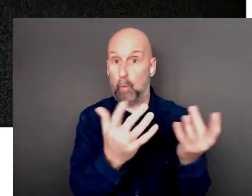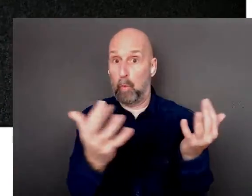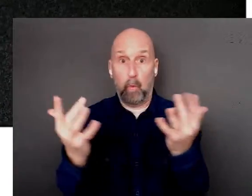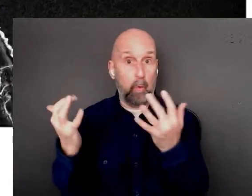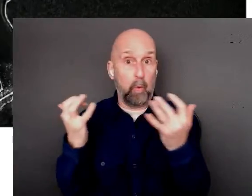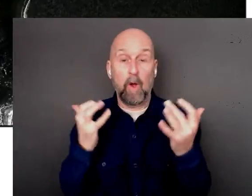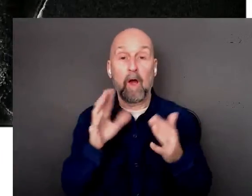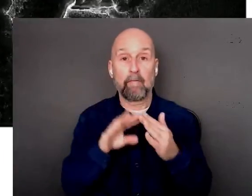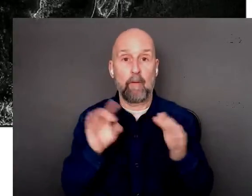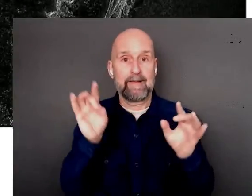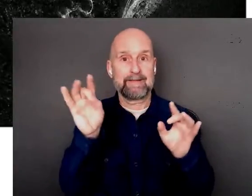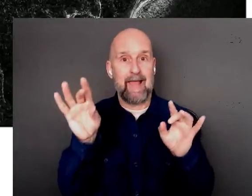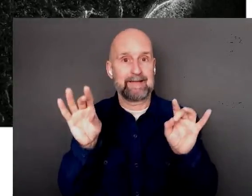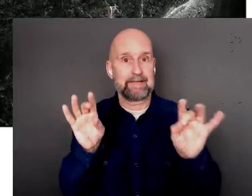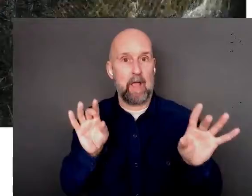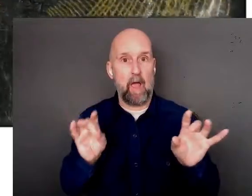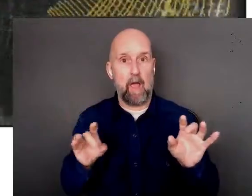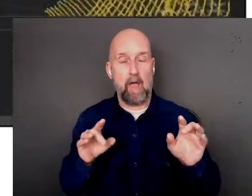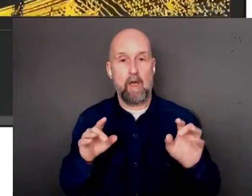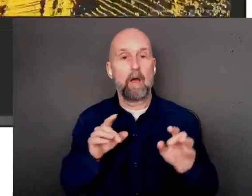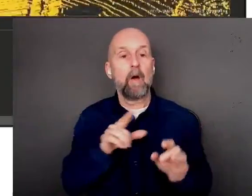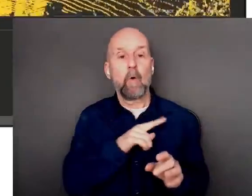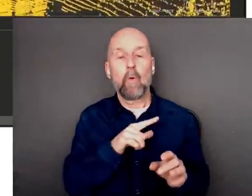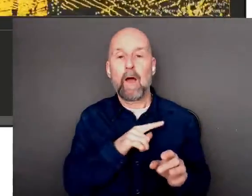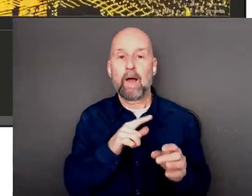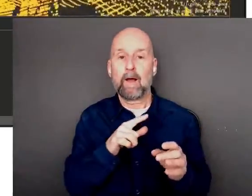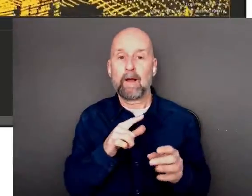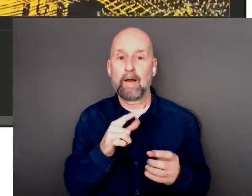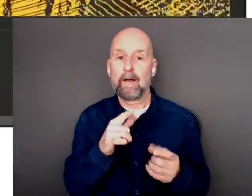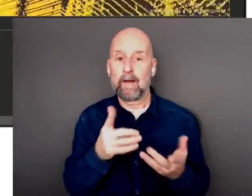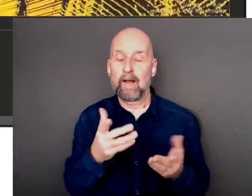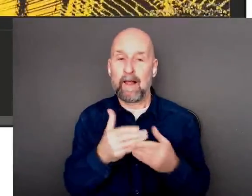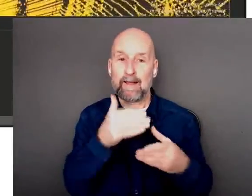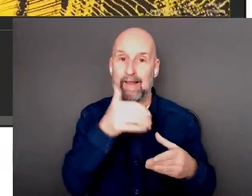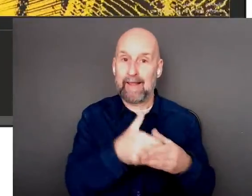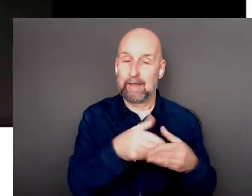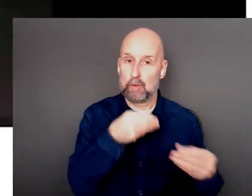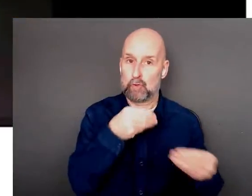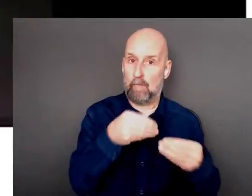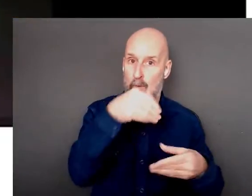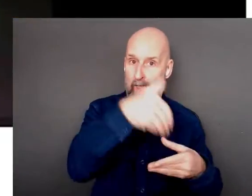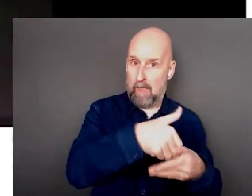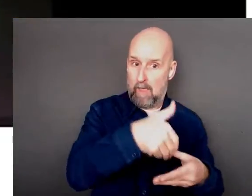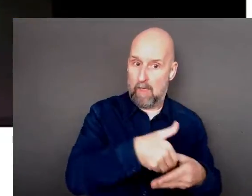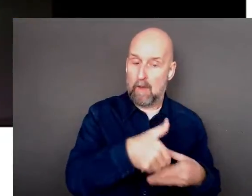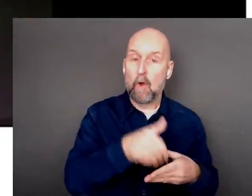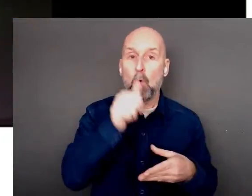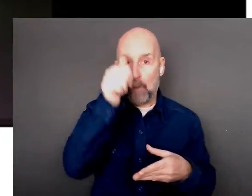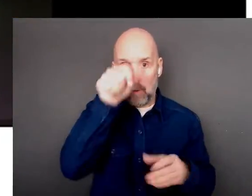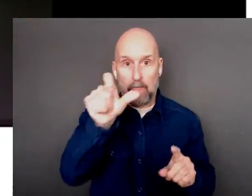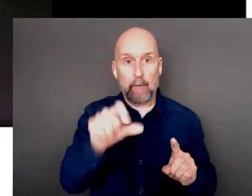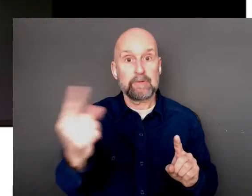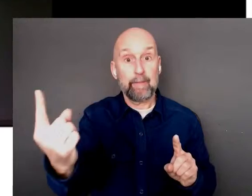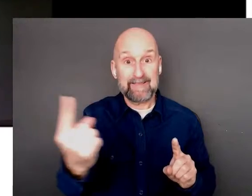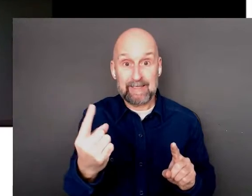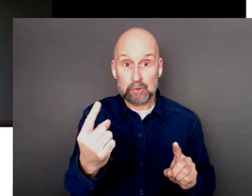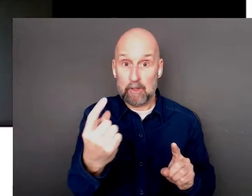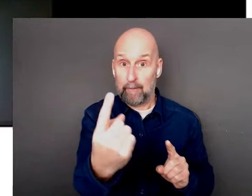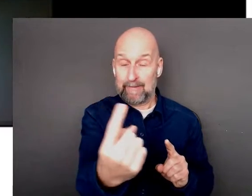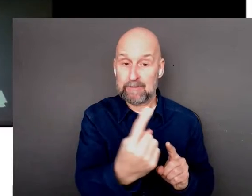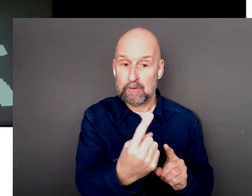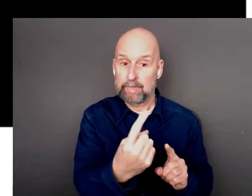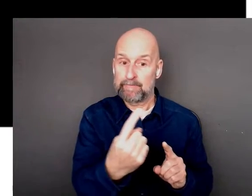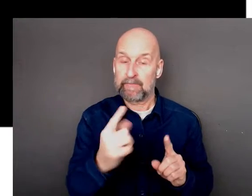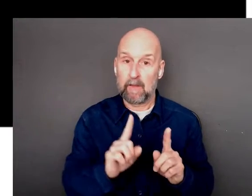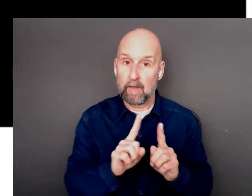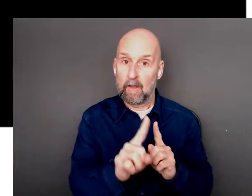treat, like we get the volumetric data inside of a software. So not only do we know the position, but also in X and Y, but also in Z. So we